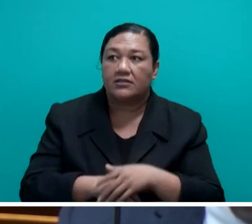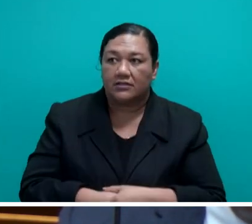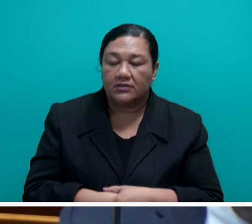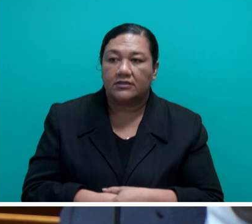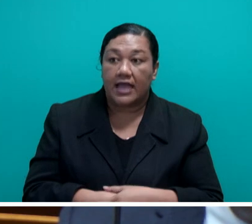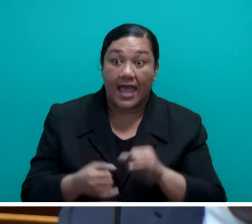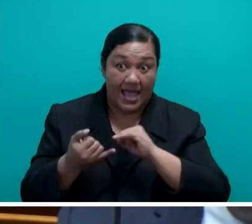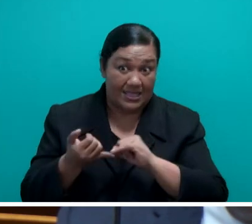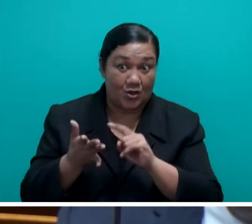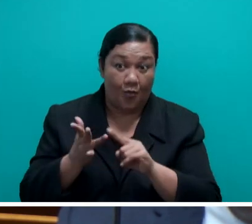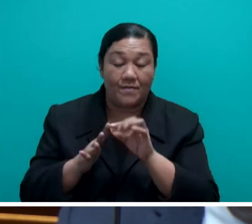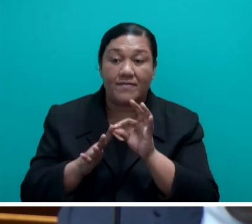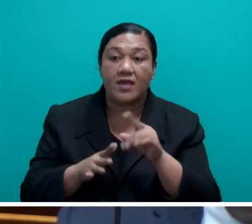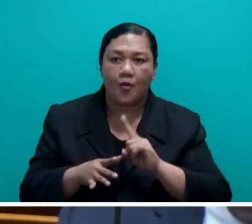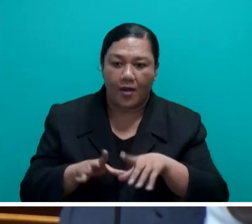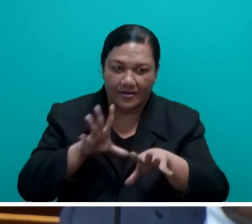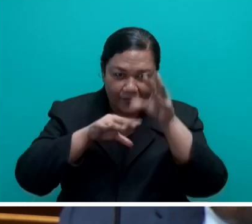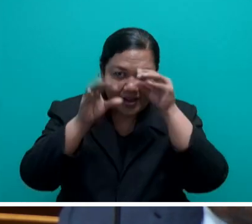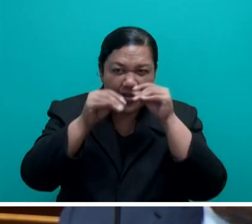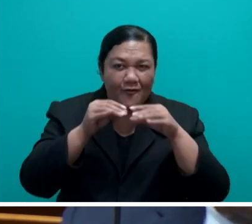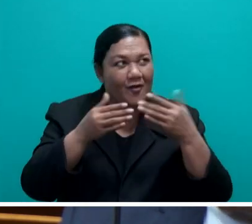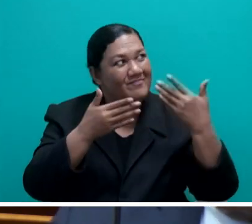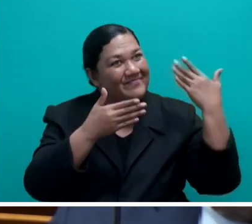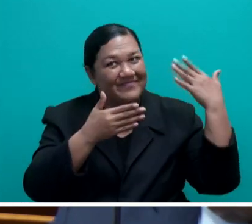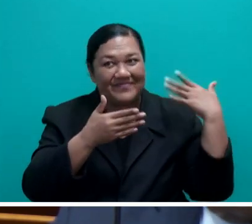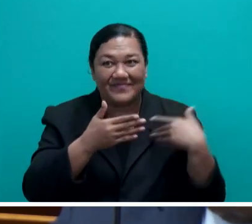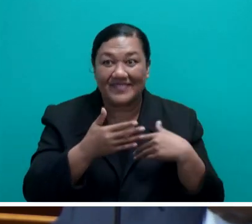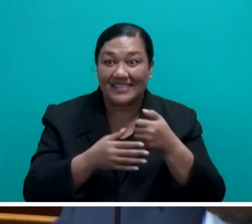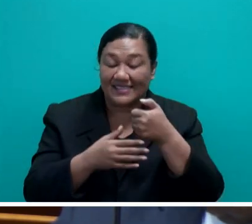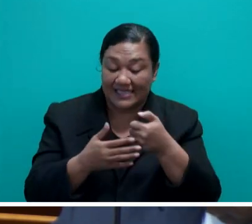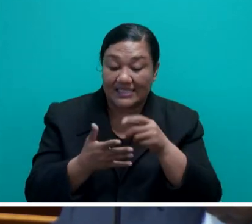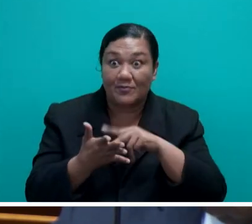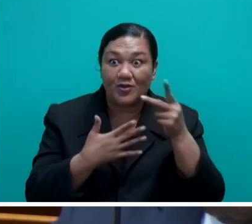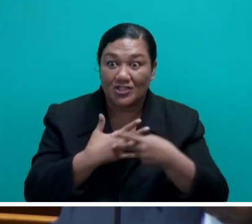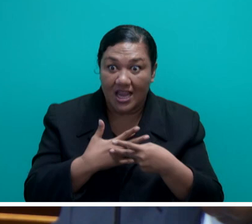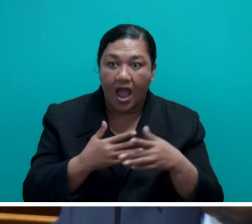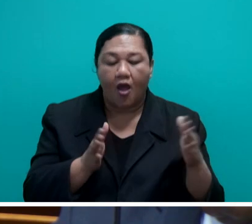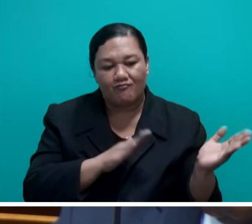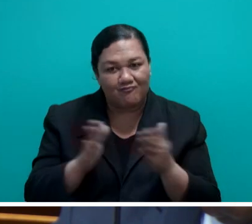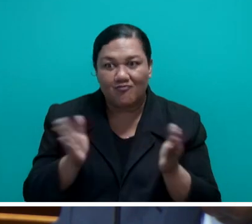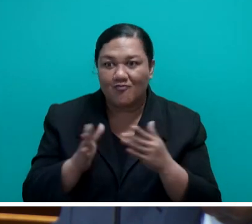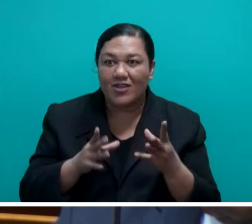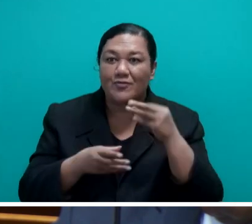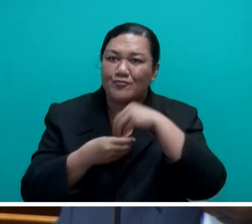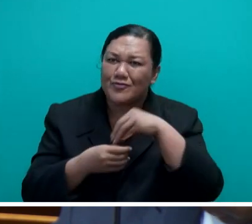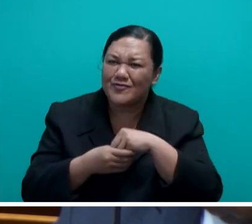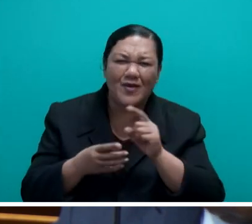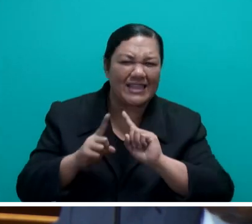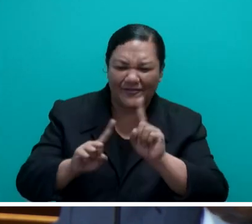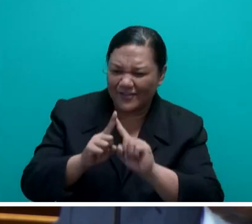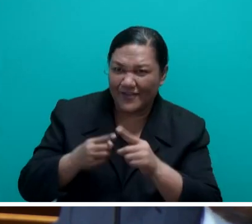lessons learned from the previous 6 relocation projects to ensure future relocations improve on the